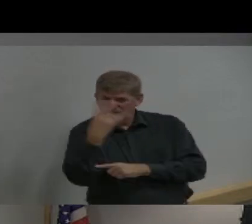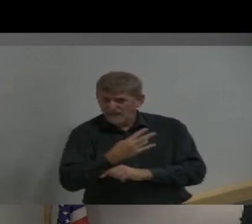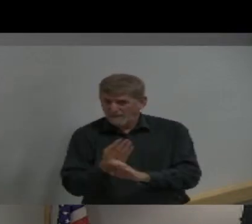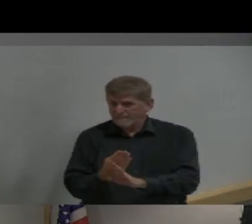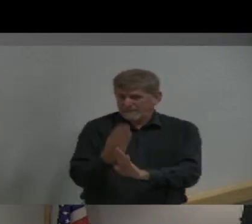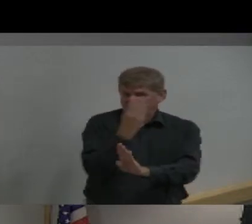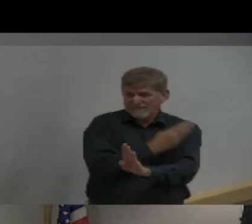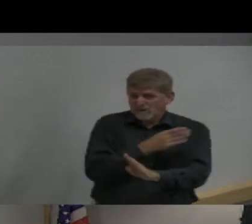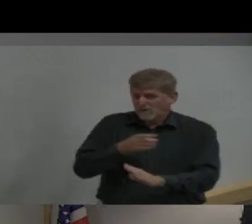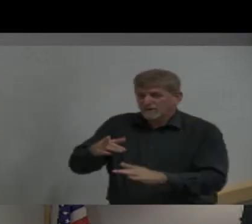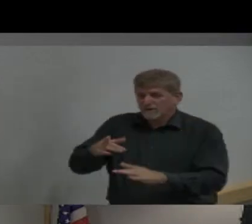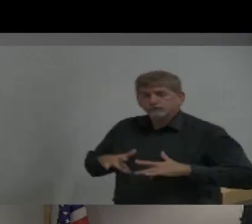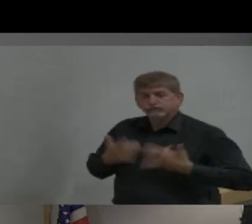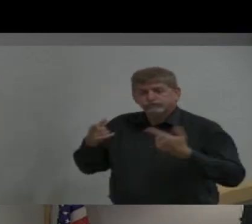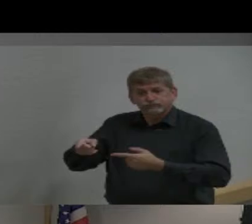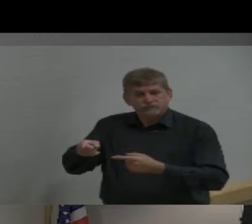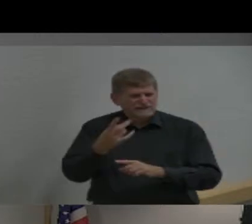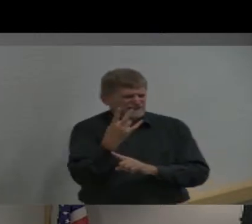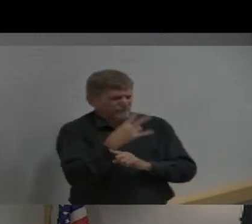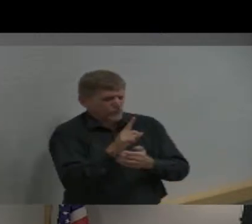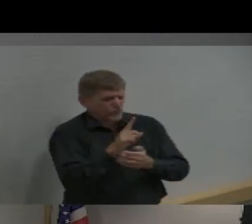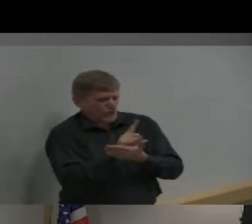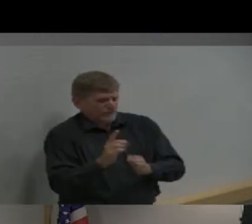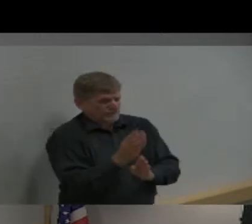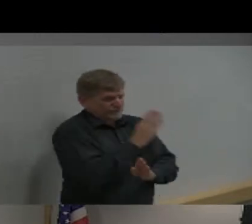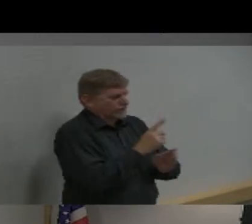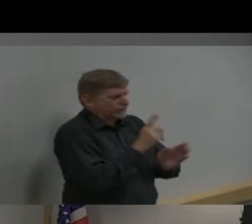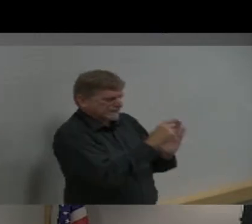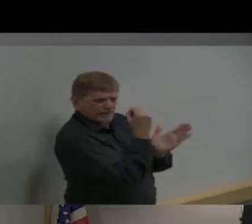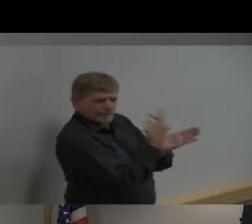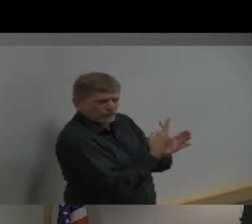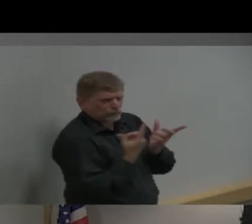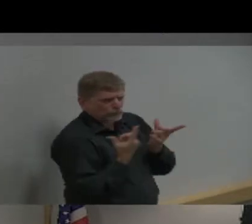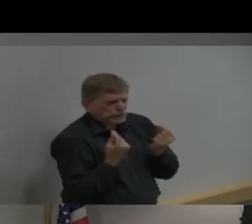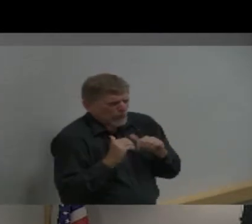are in place in terms of COVID-19 prevention.